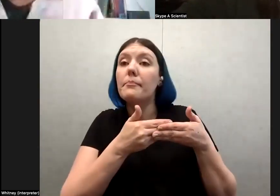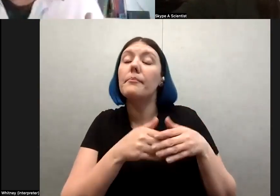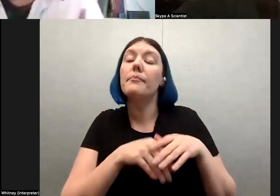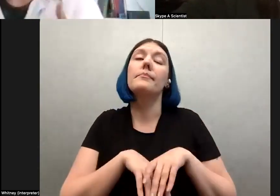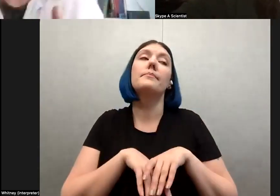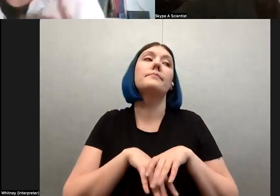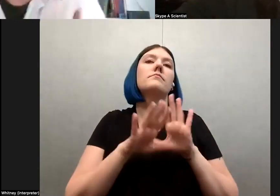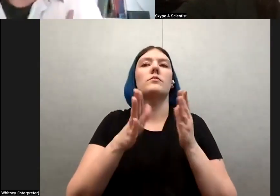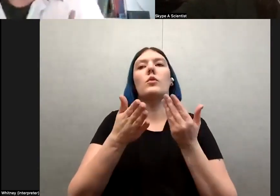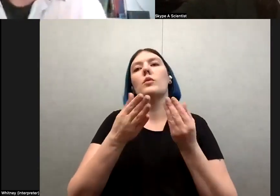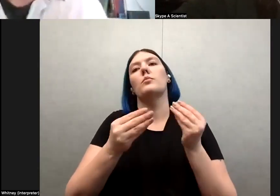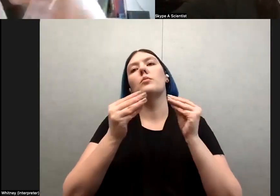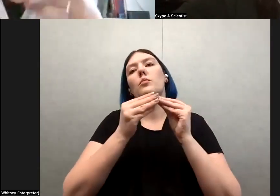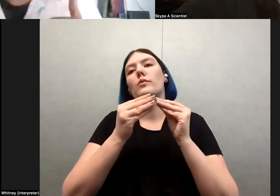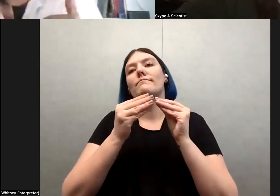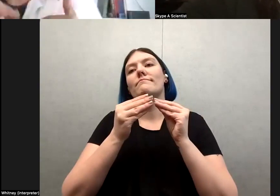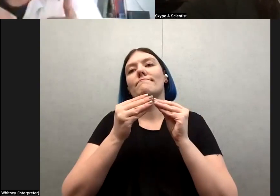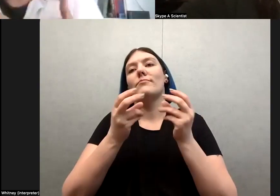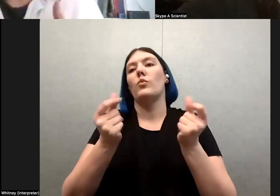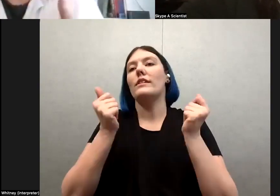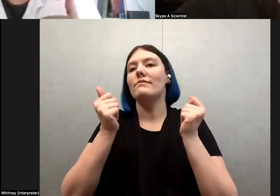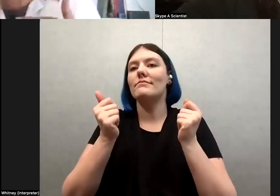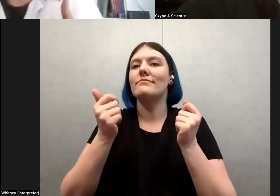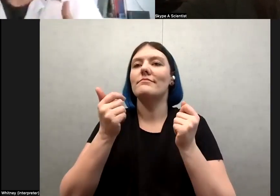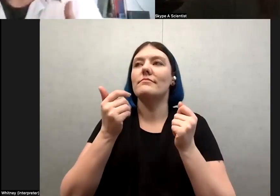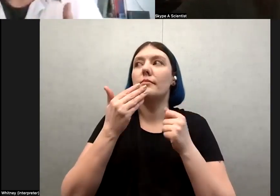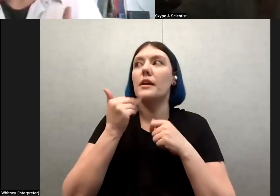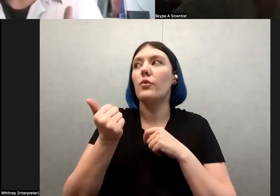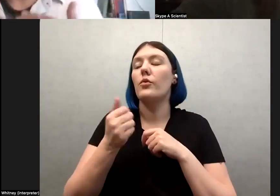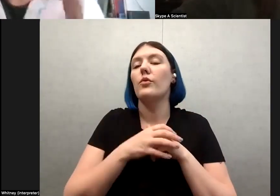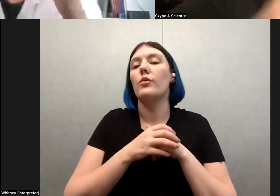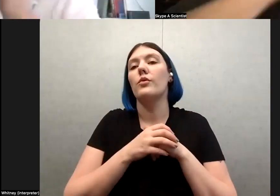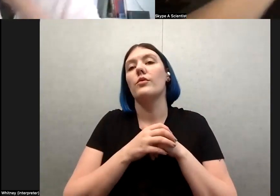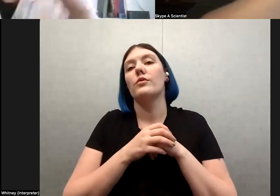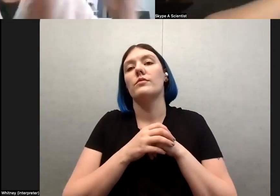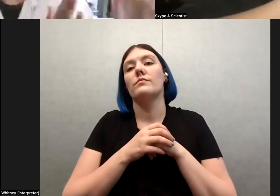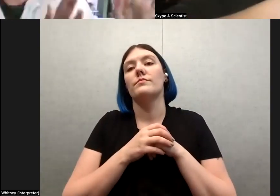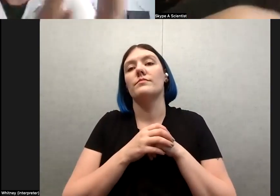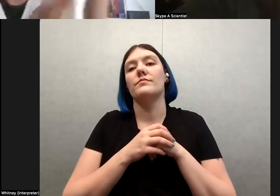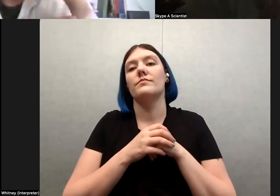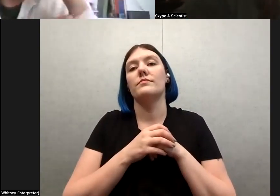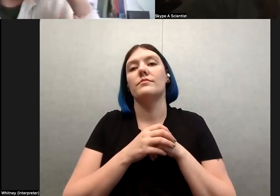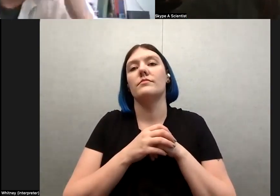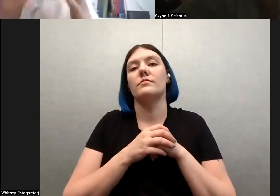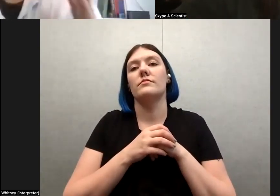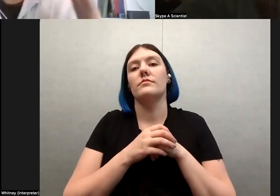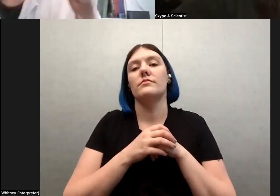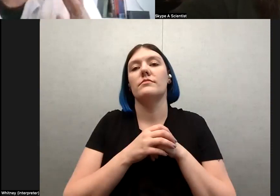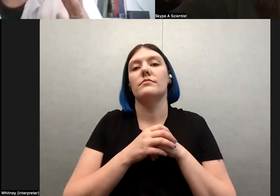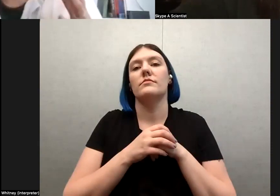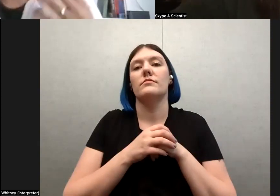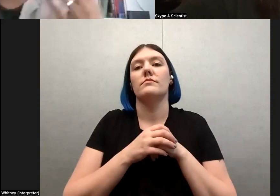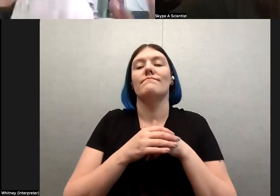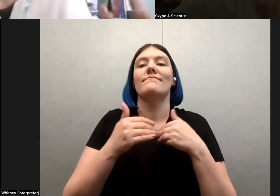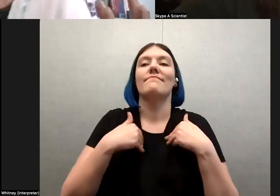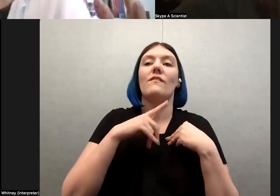much more efficiently and much better because of that water cycle has, we have the dry season, then we have the wet season. So